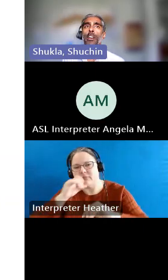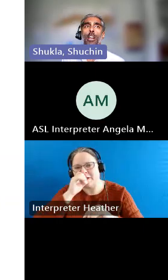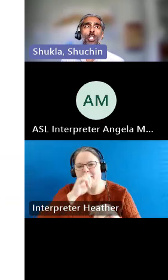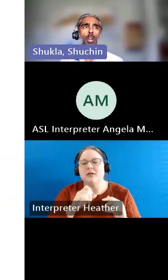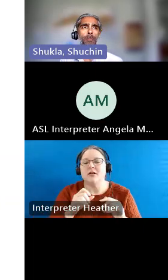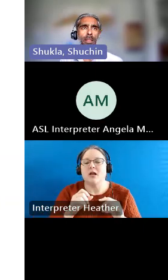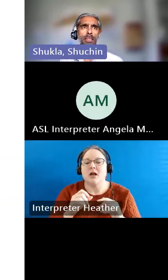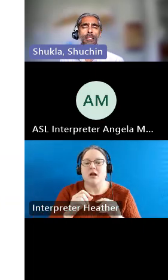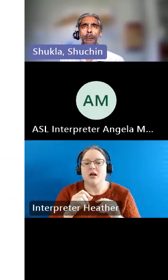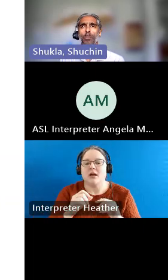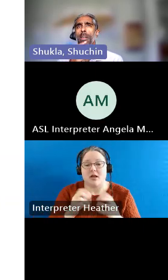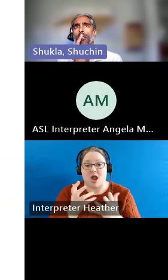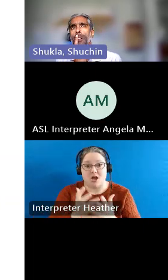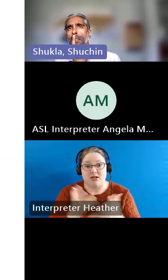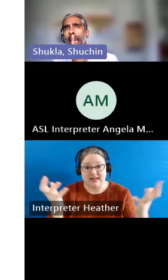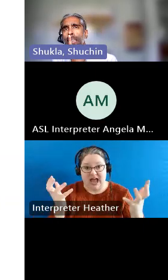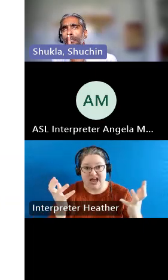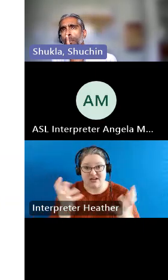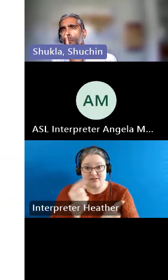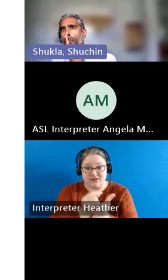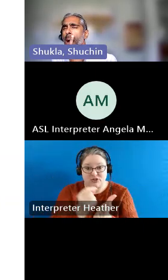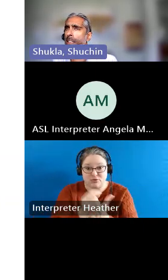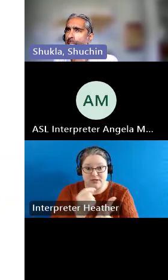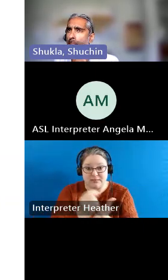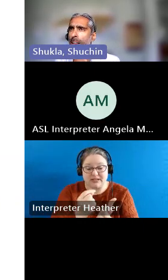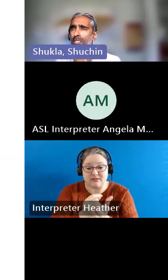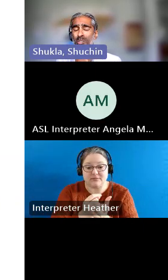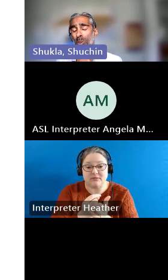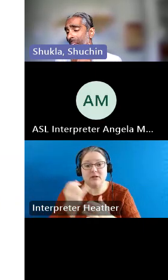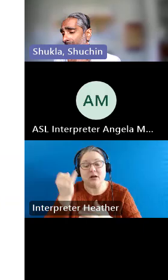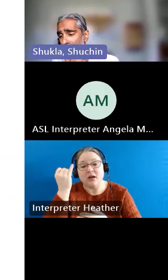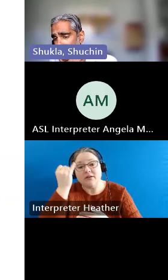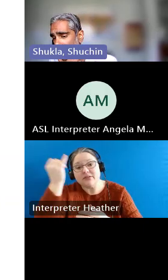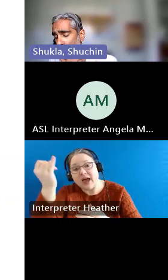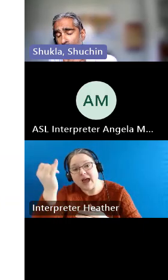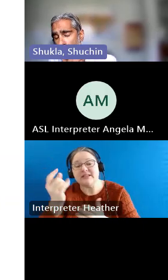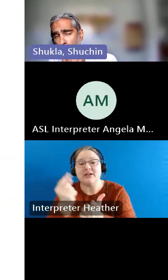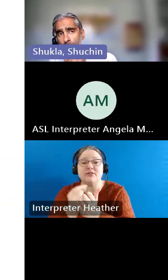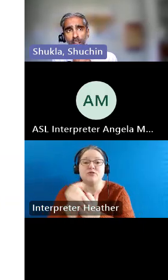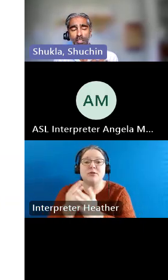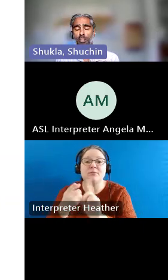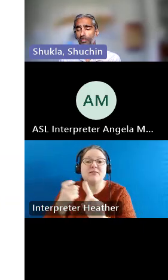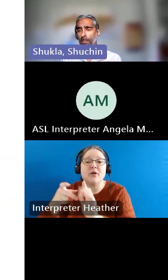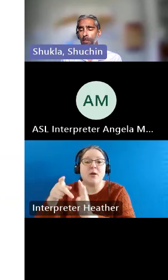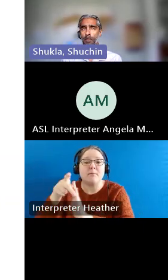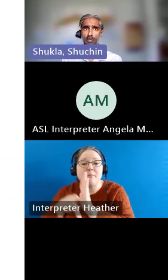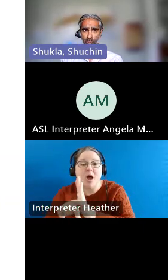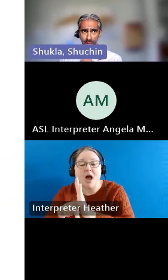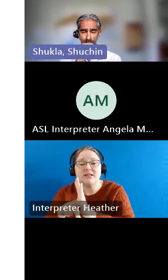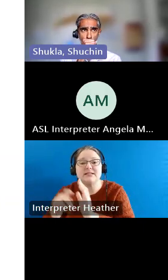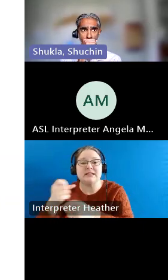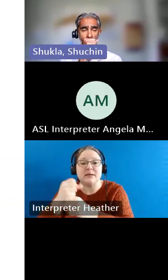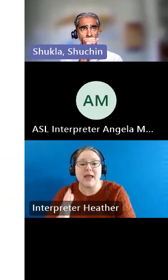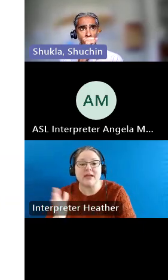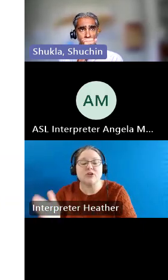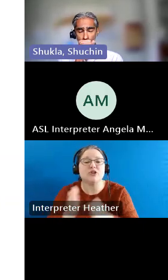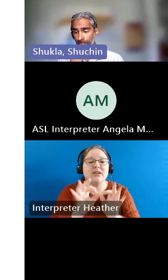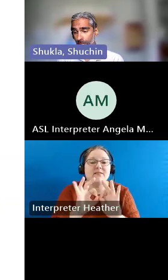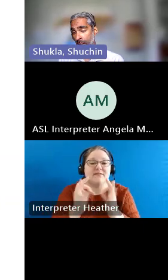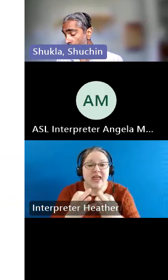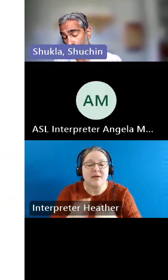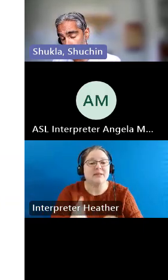that a lot of treatments, whether the idea of treatment from policymakers or parents and family concerned family members or friends,